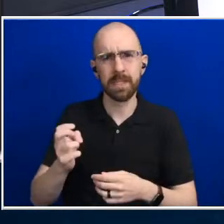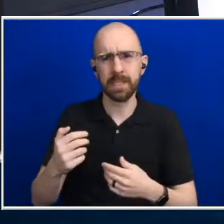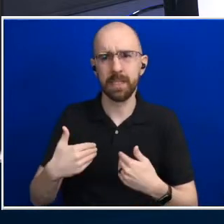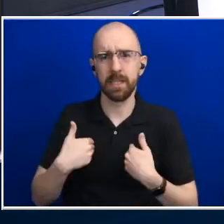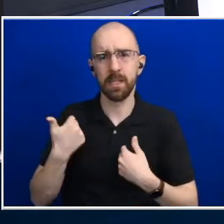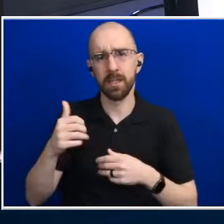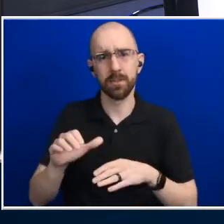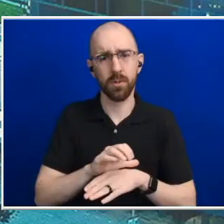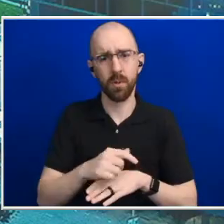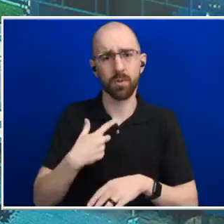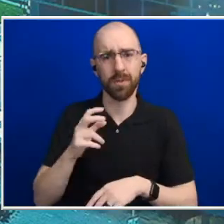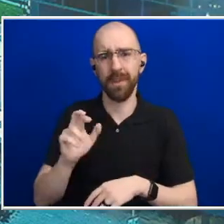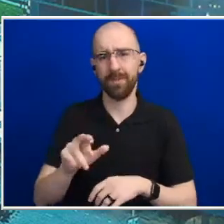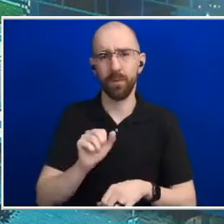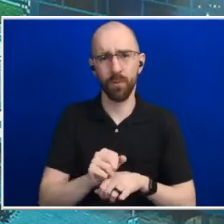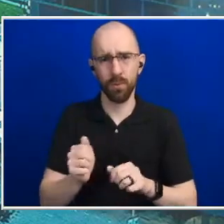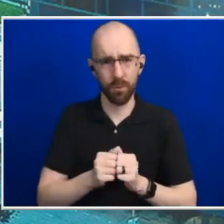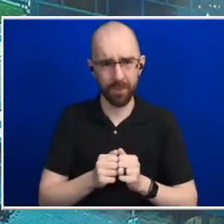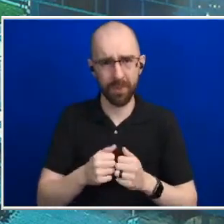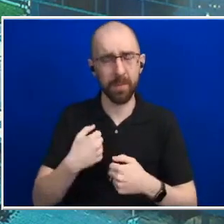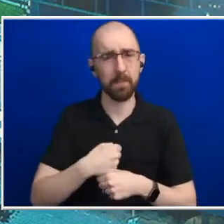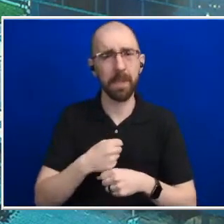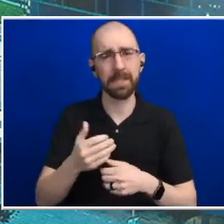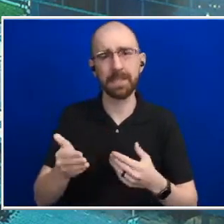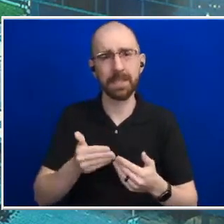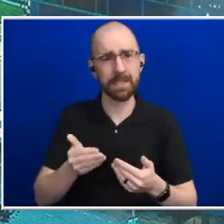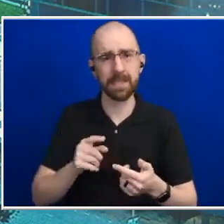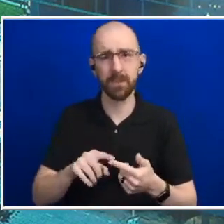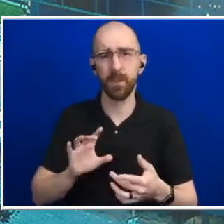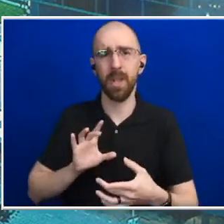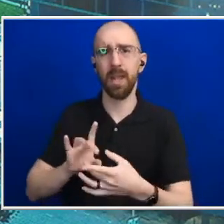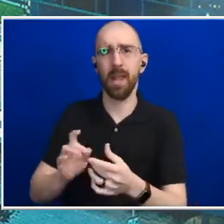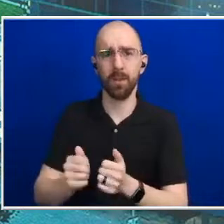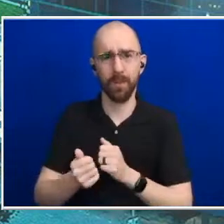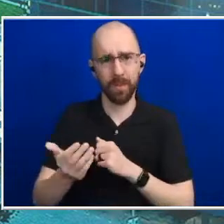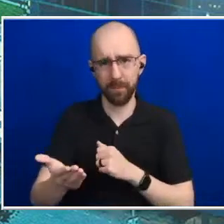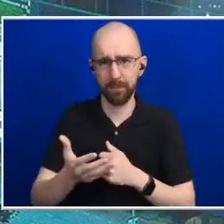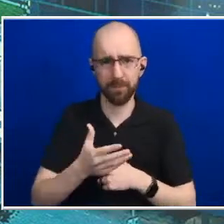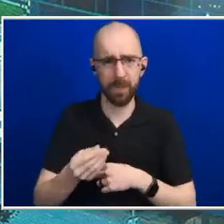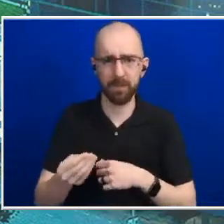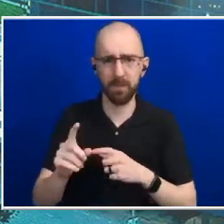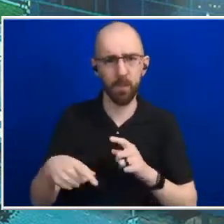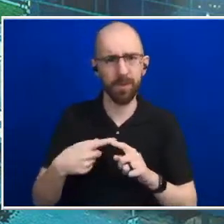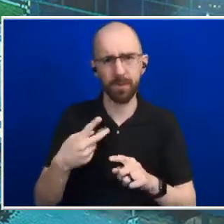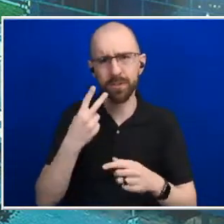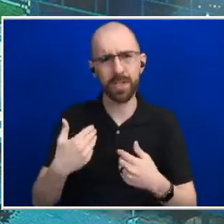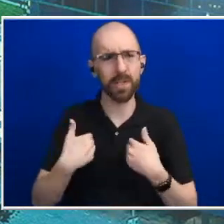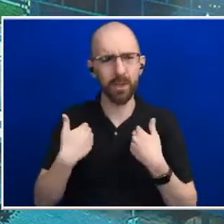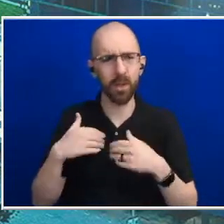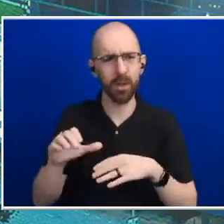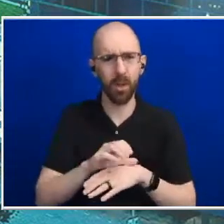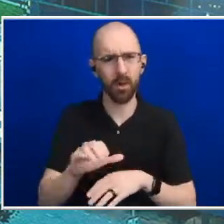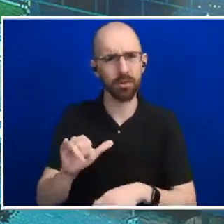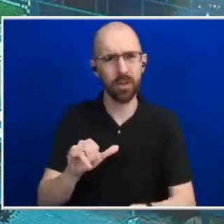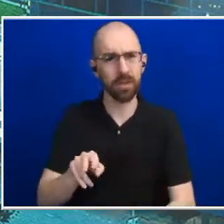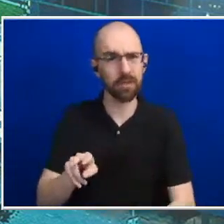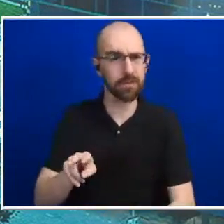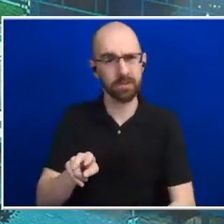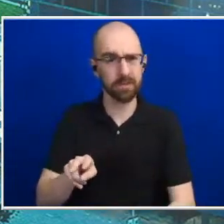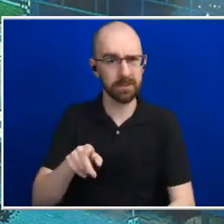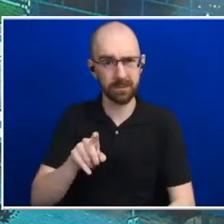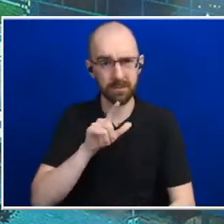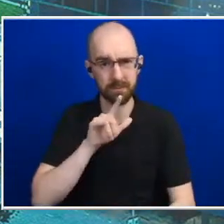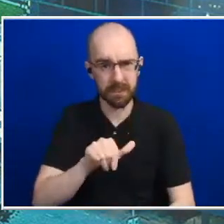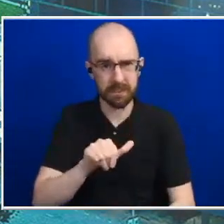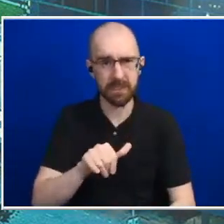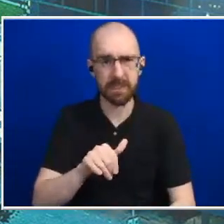with, and it makes it really easy to connect with him. Yeah. And when you see a younger coach, you're like, do they really offer all